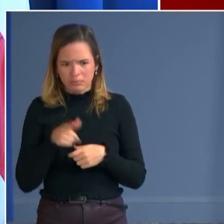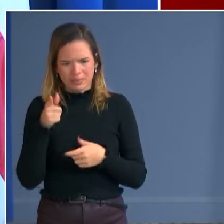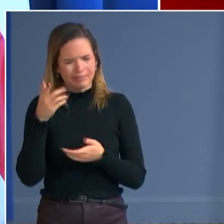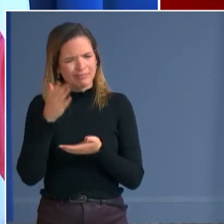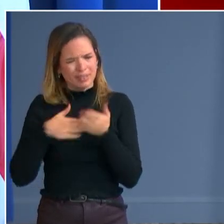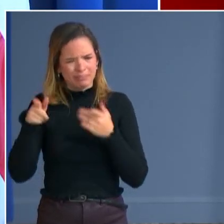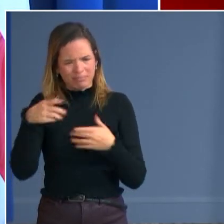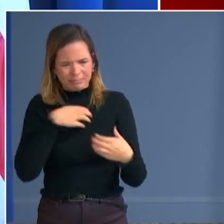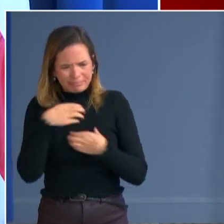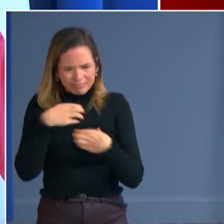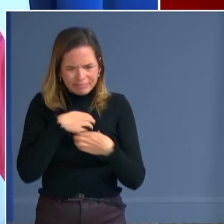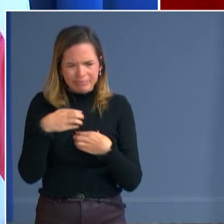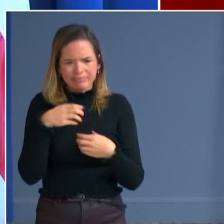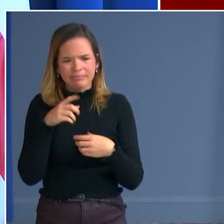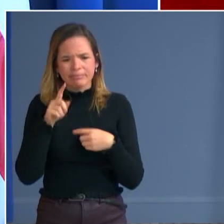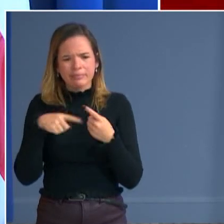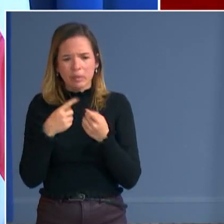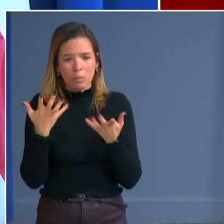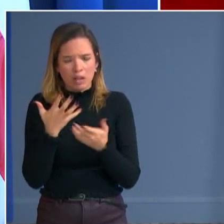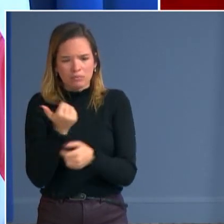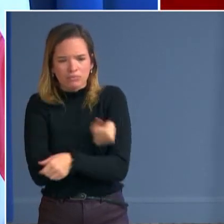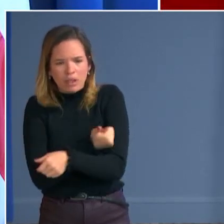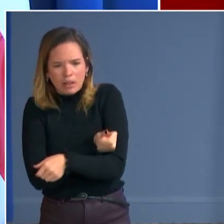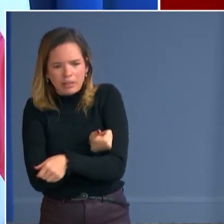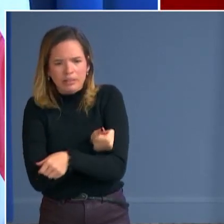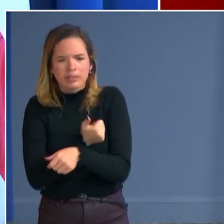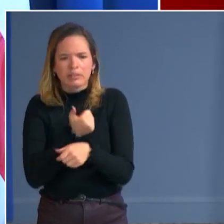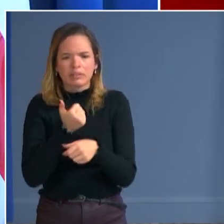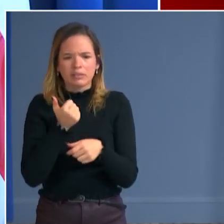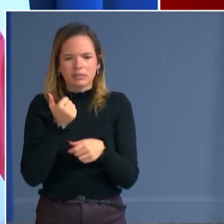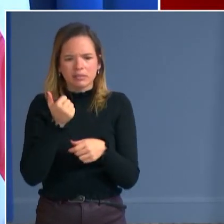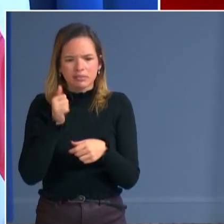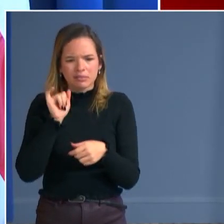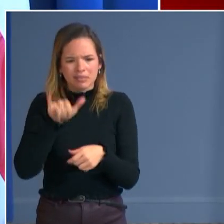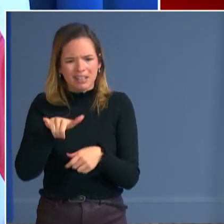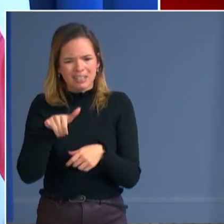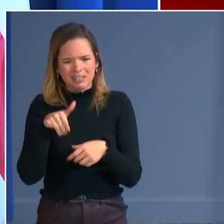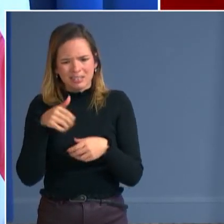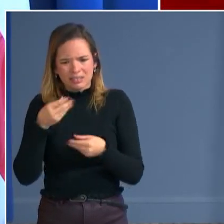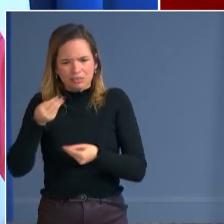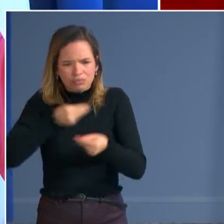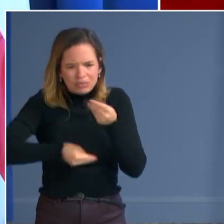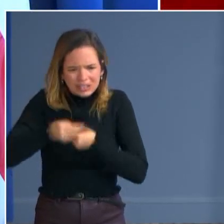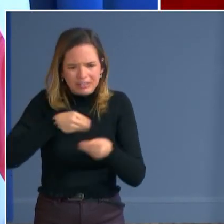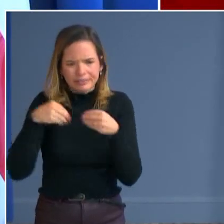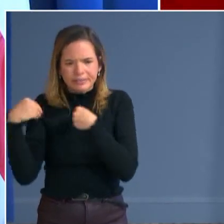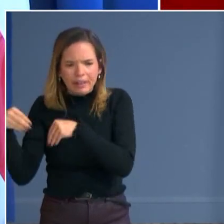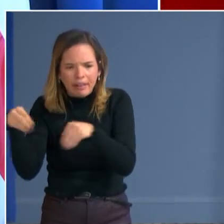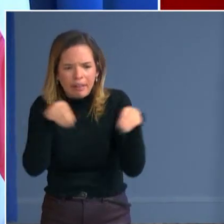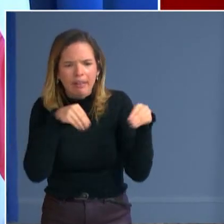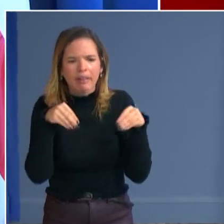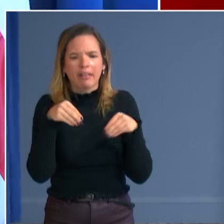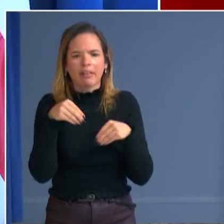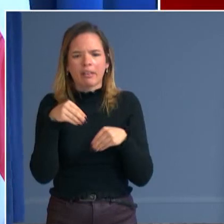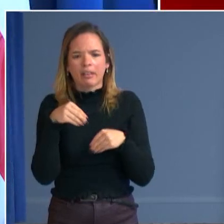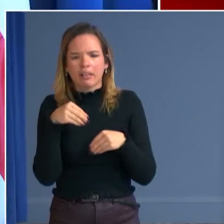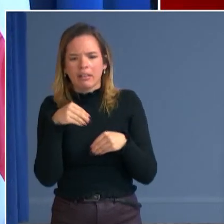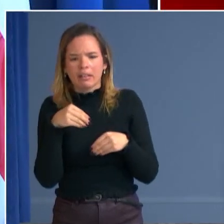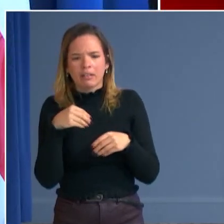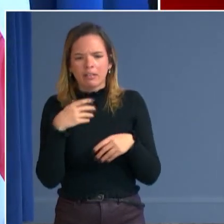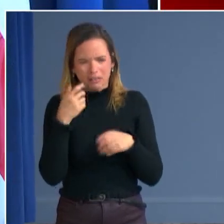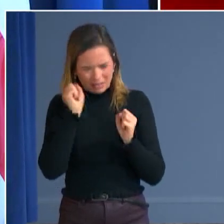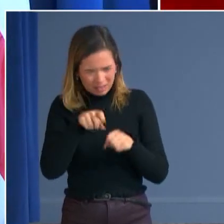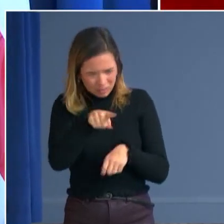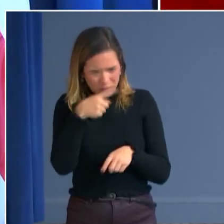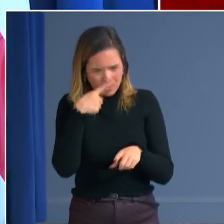the hotel. Can you discuss that, including maybe how many calls you've gotten to that address for complaints? Yeah, so looking at that address,